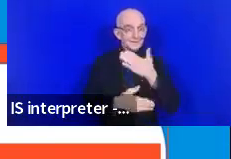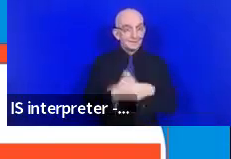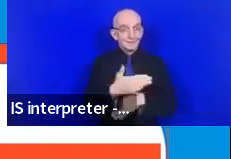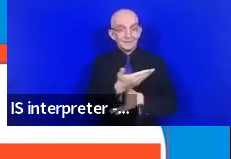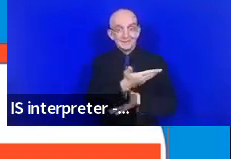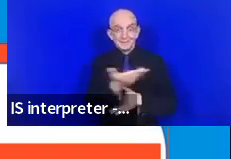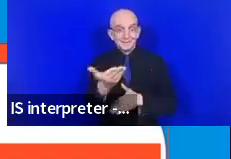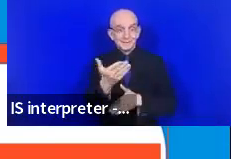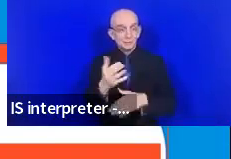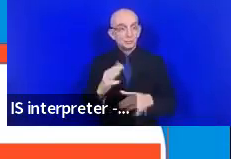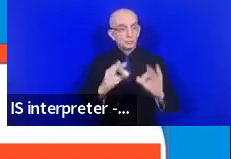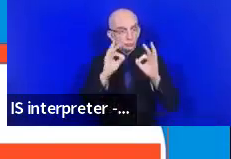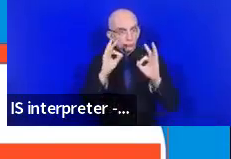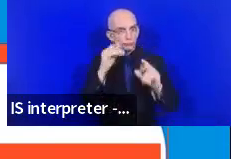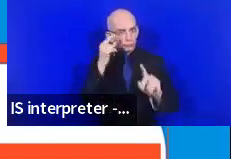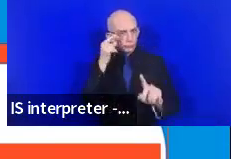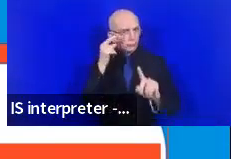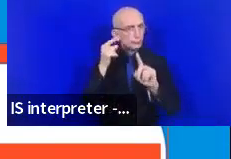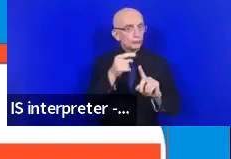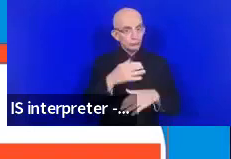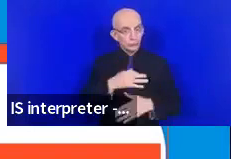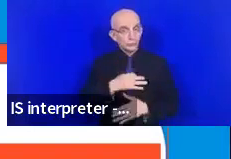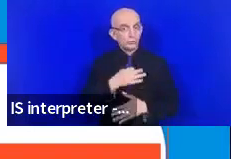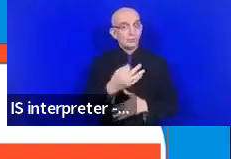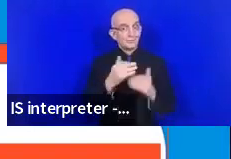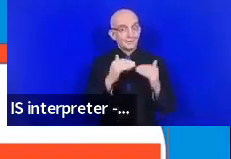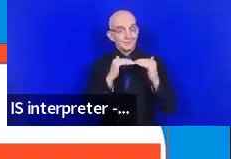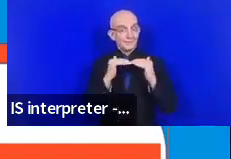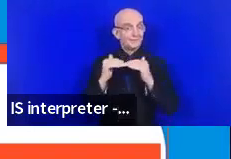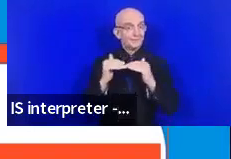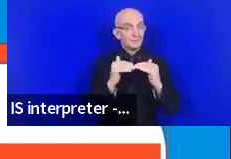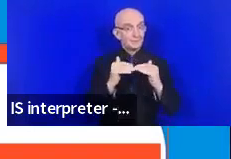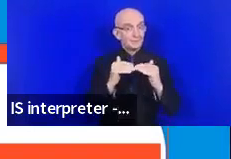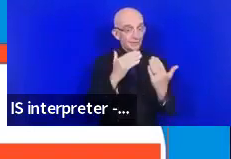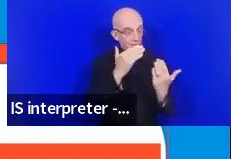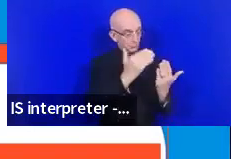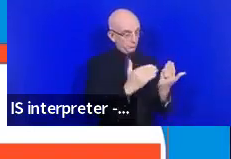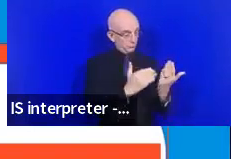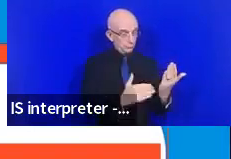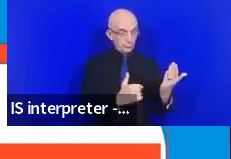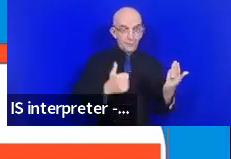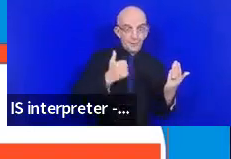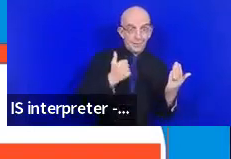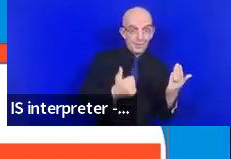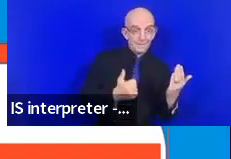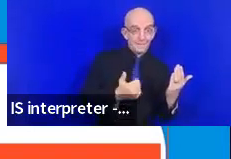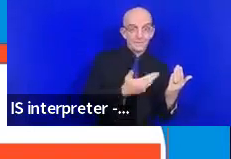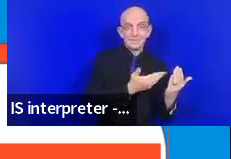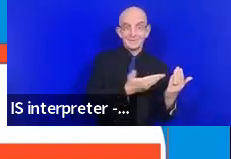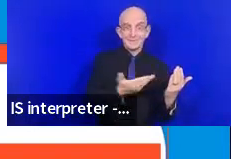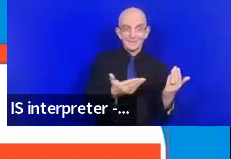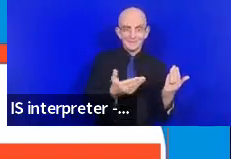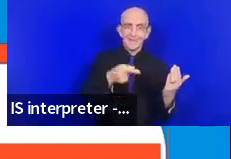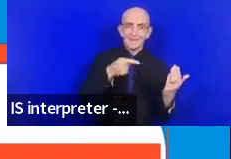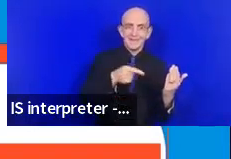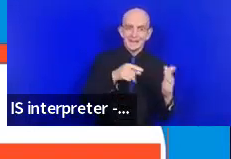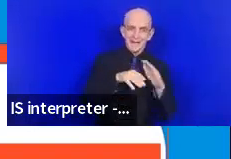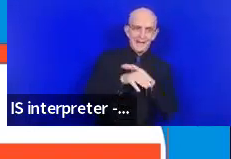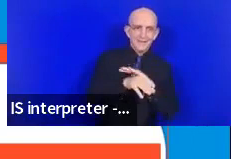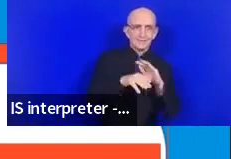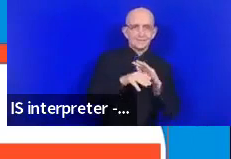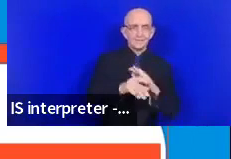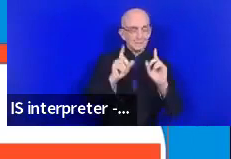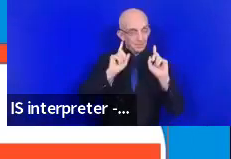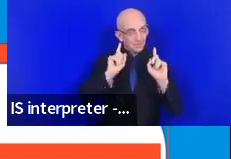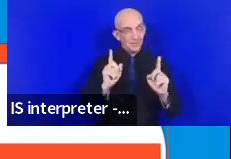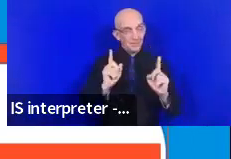issues of accessibility is paramount. Because without inclusion, practically you're out of,